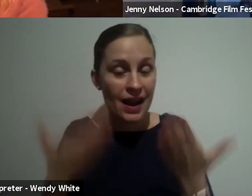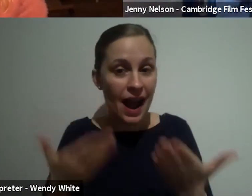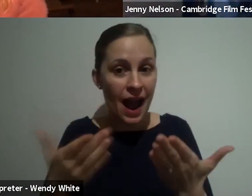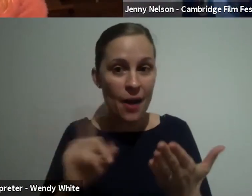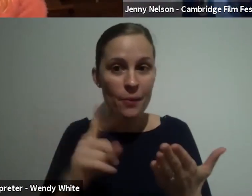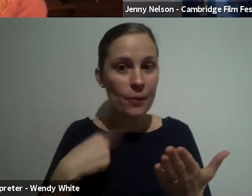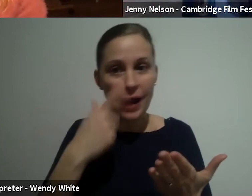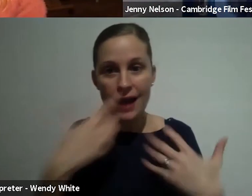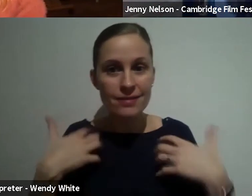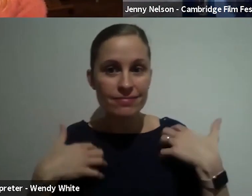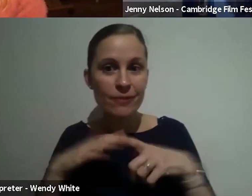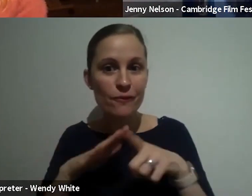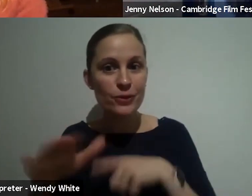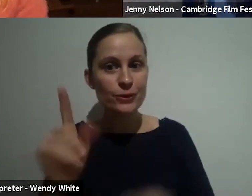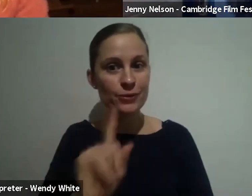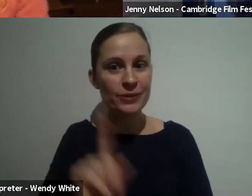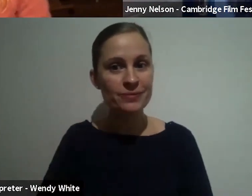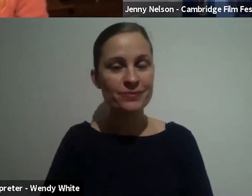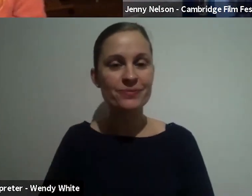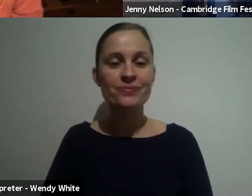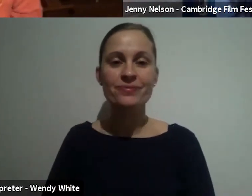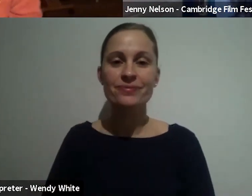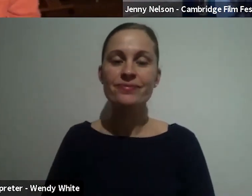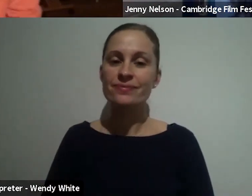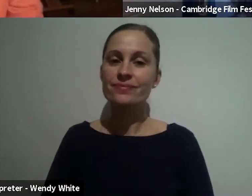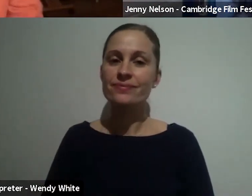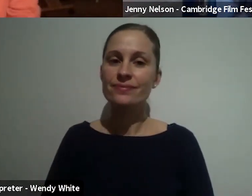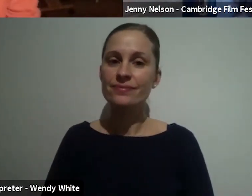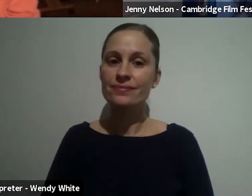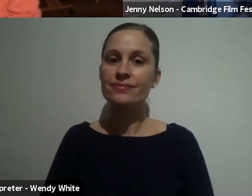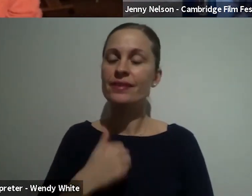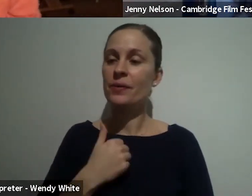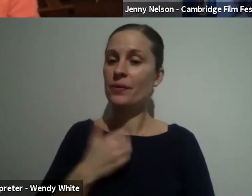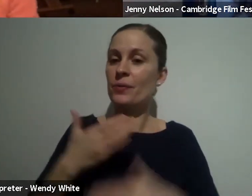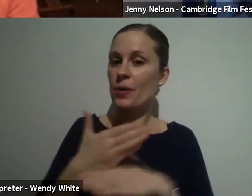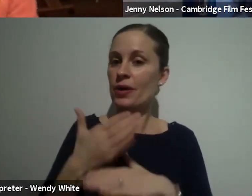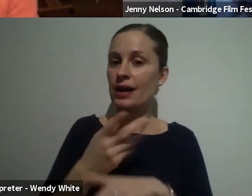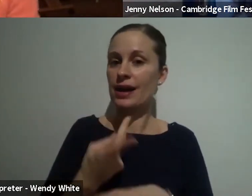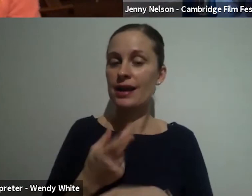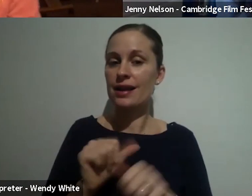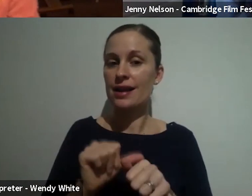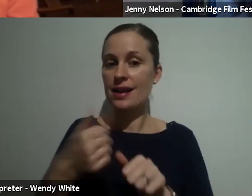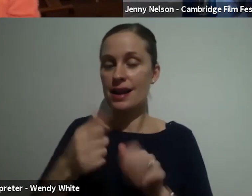to seeing in the future? Well, we are working in our next project.